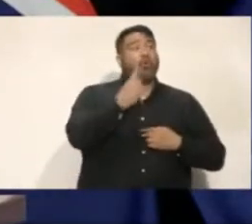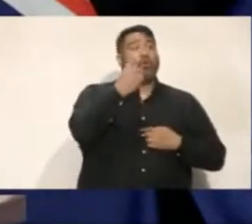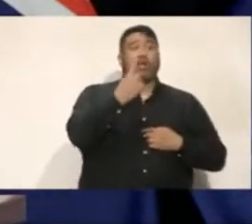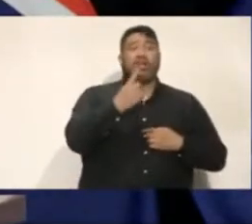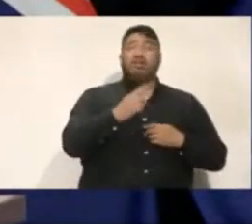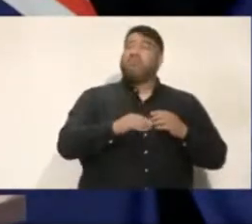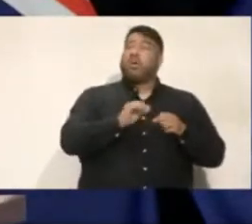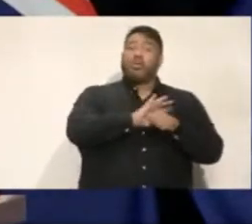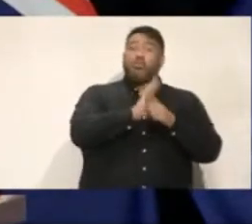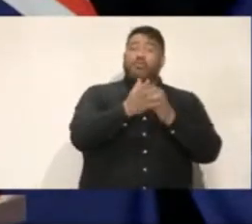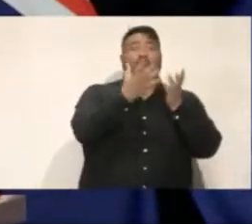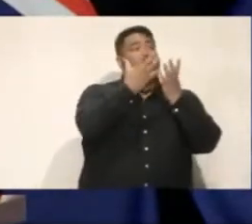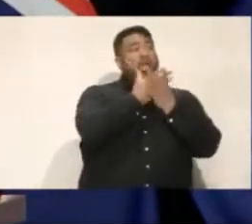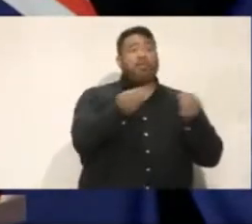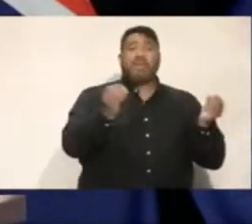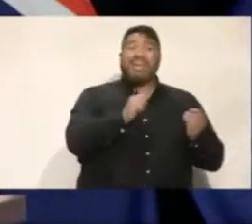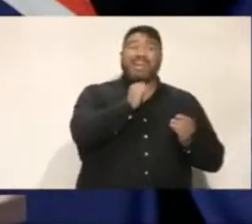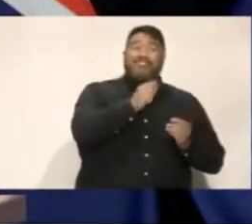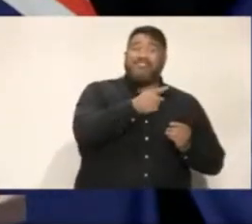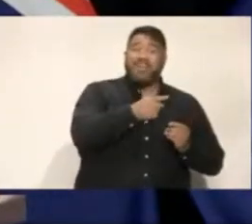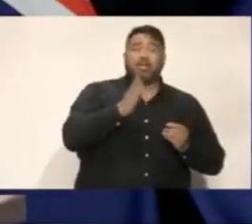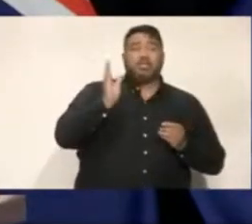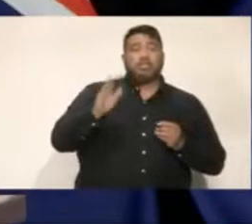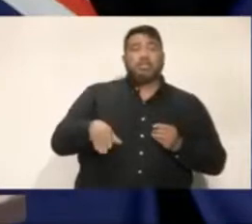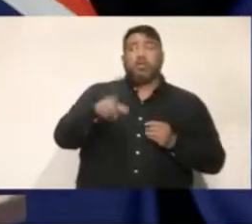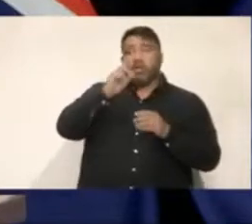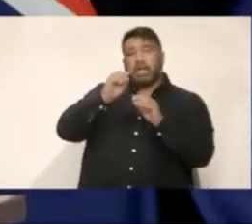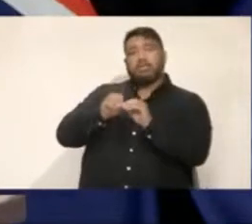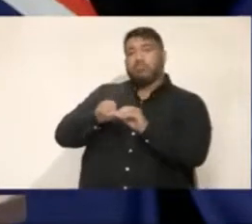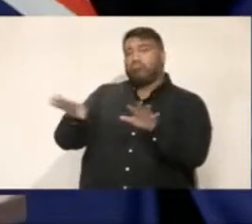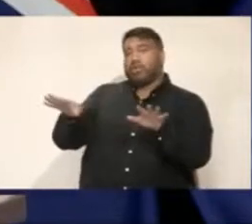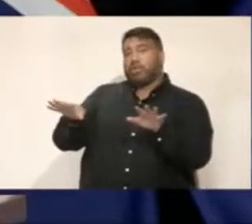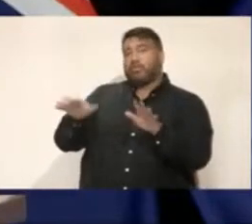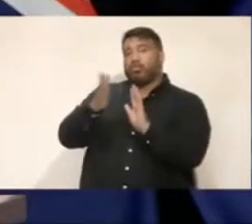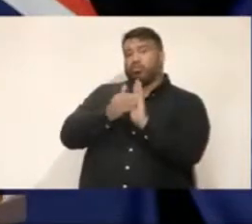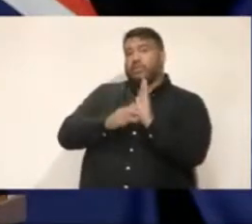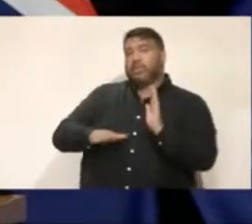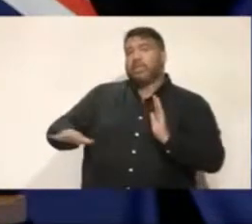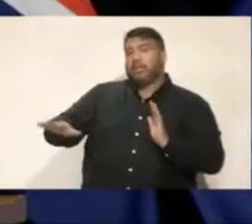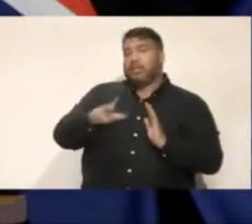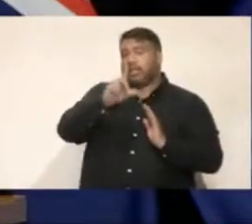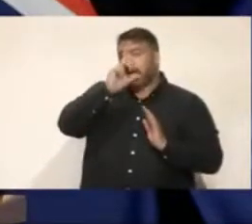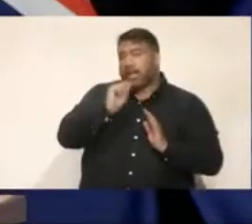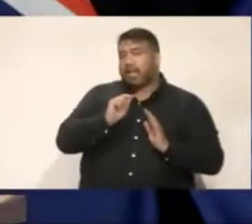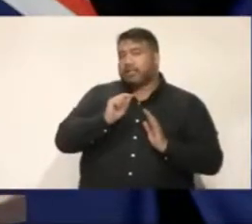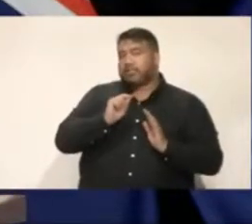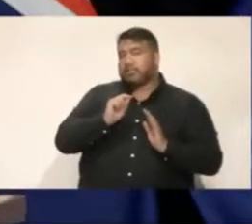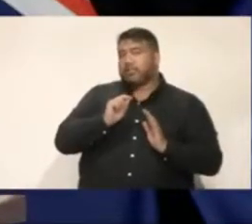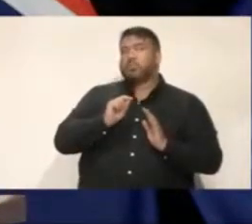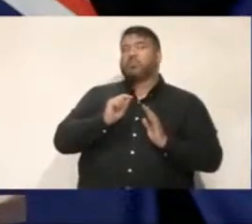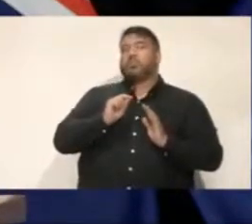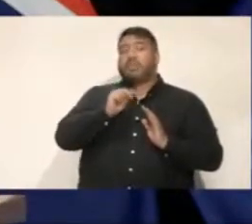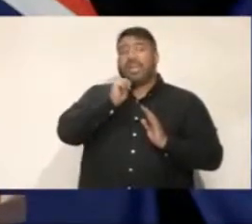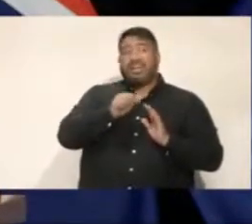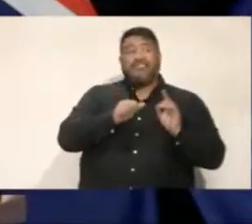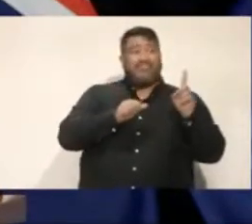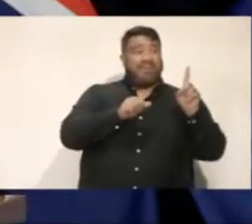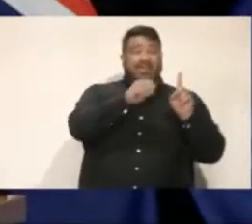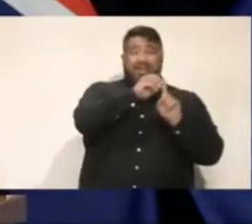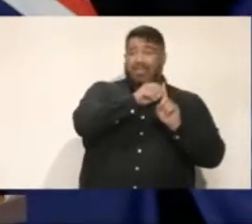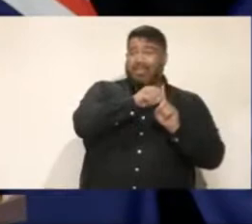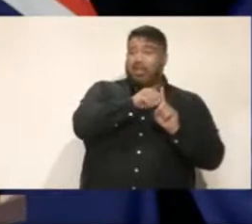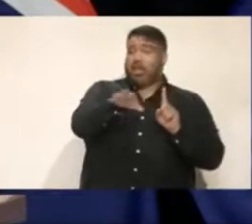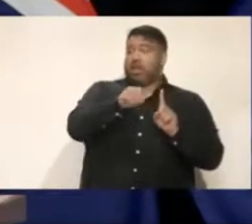ago, there is still a chance of spread outside of Auckland. If that does happen, level 2